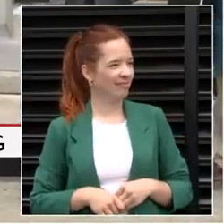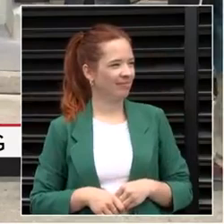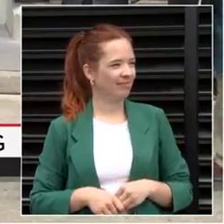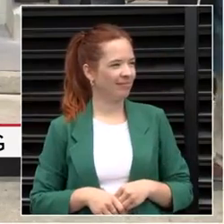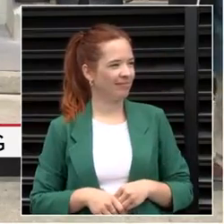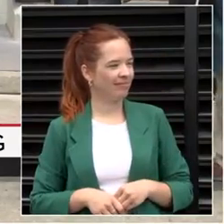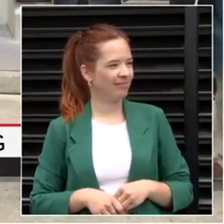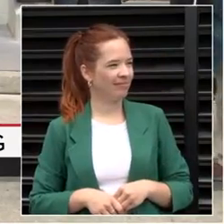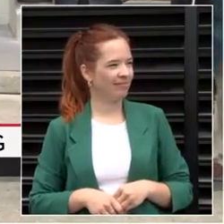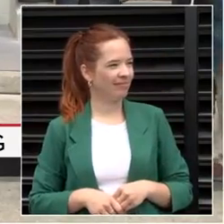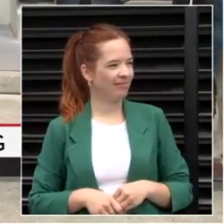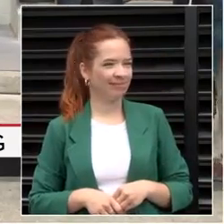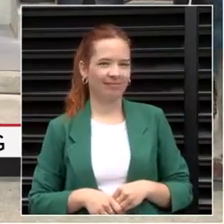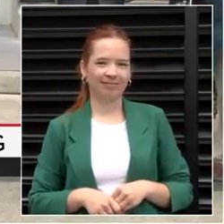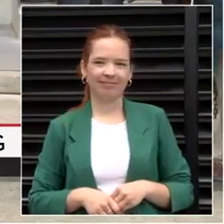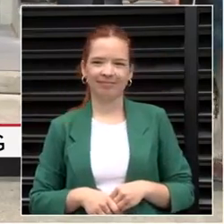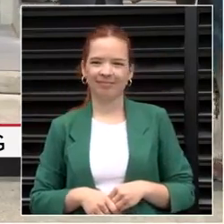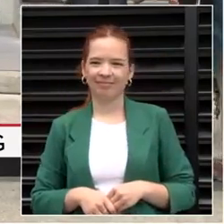Thank you, Dave.